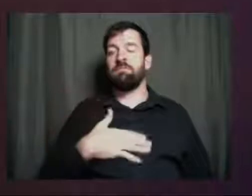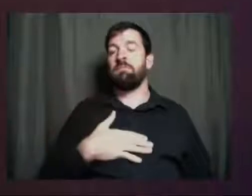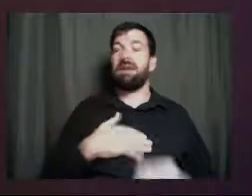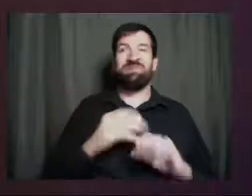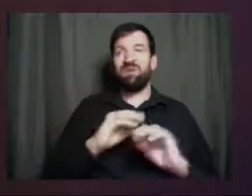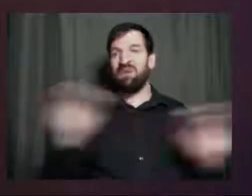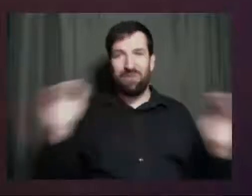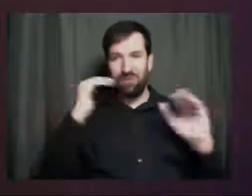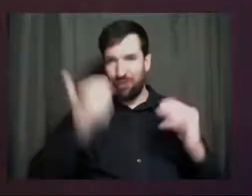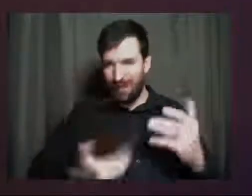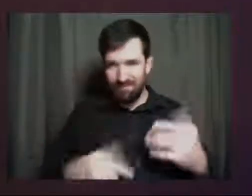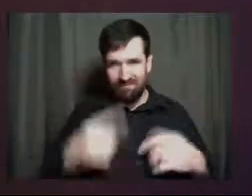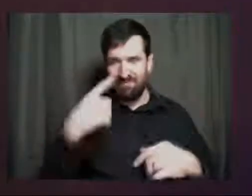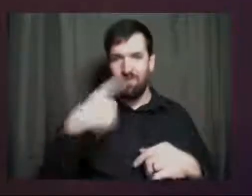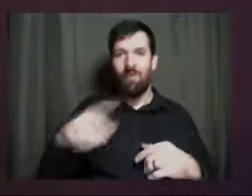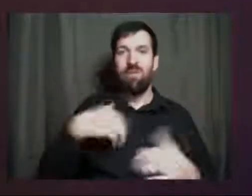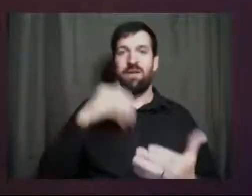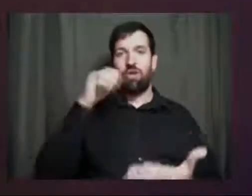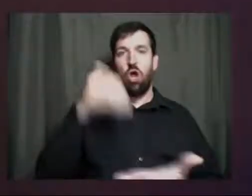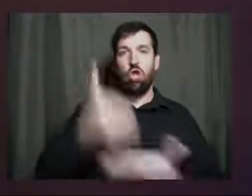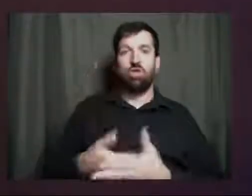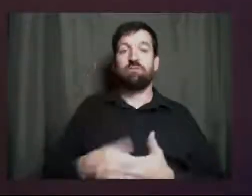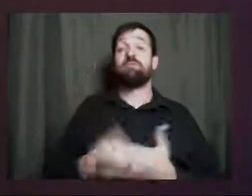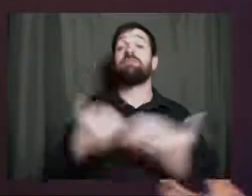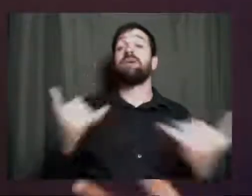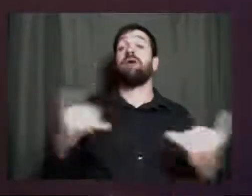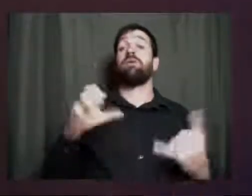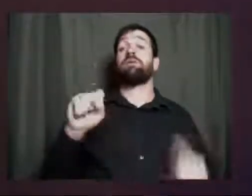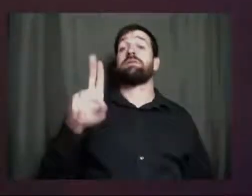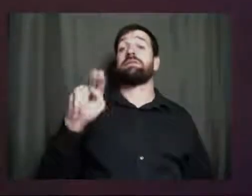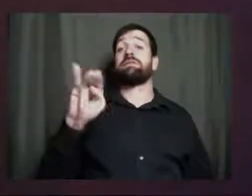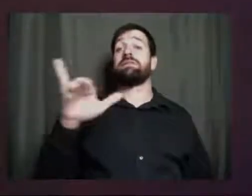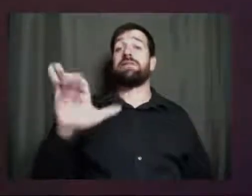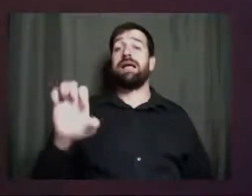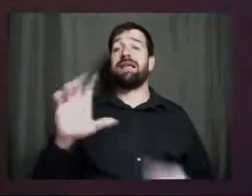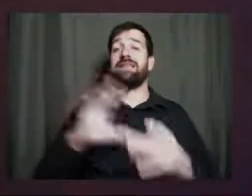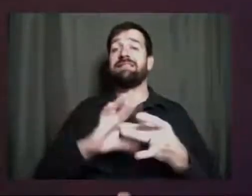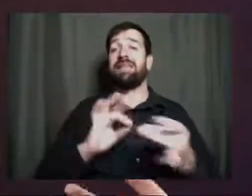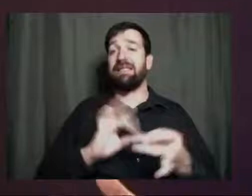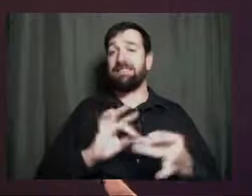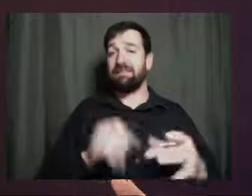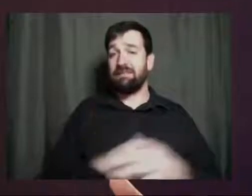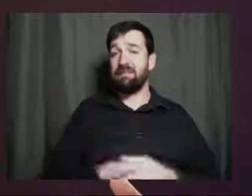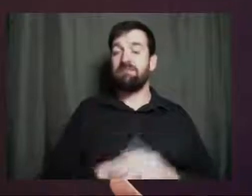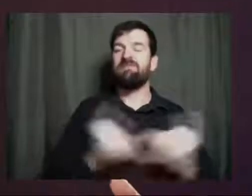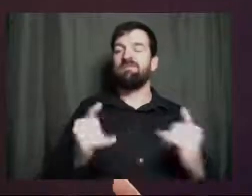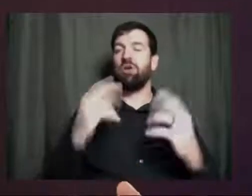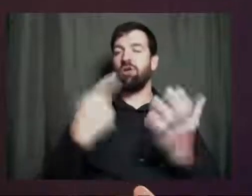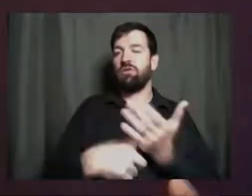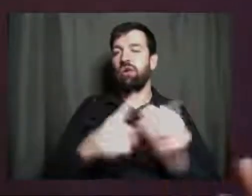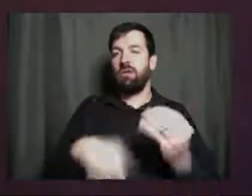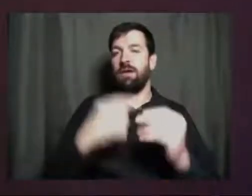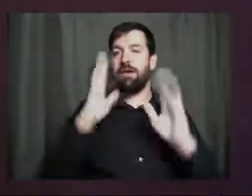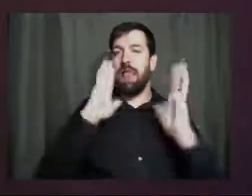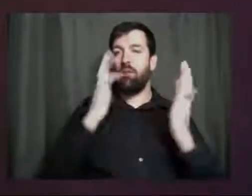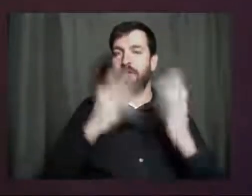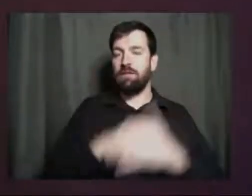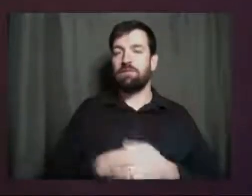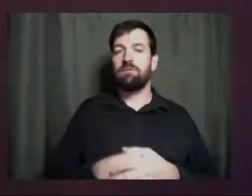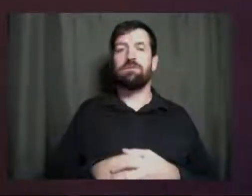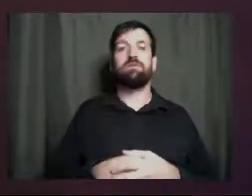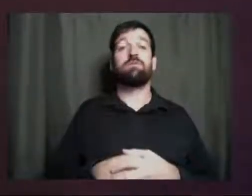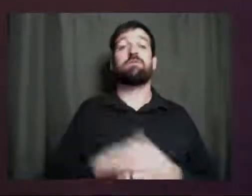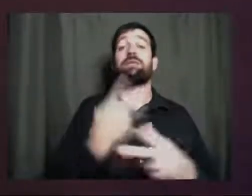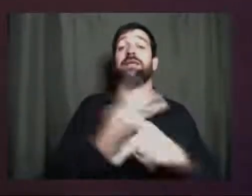edition of Sunnye Says. So this time it's Halloween safety. That's what we're talking about today. You can share this with friends and family to keep you and your friends